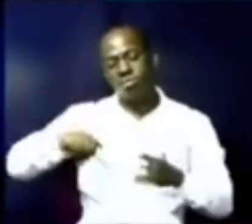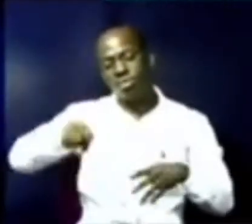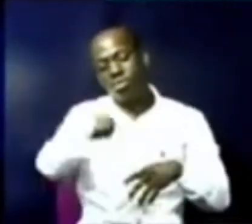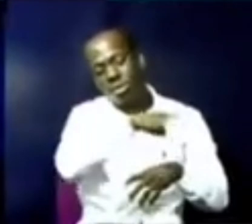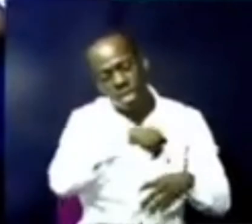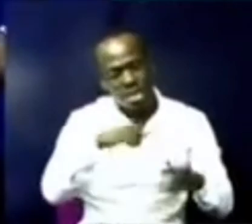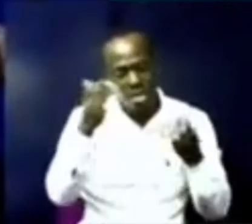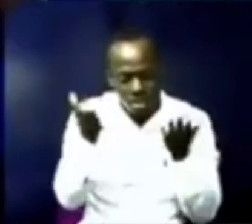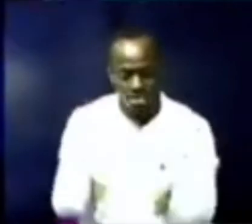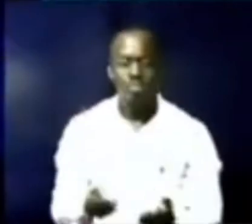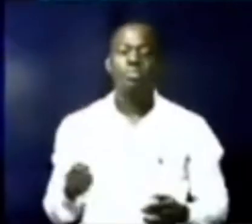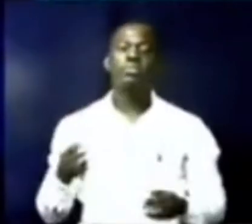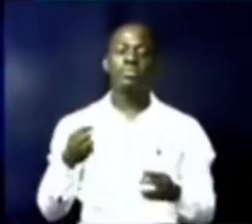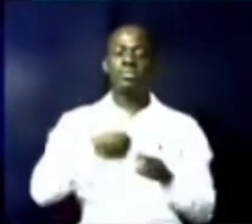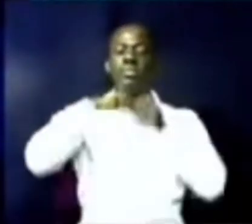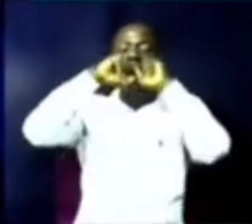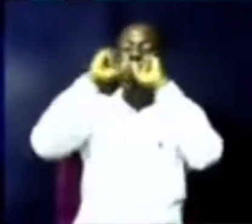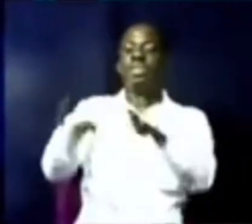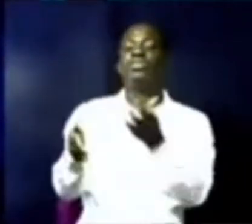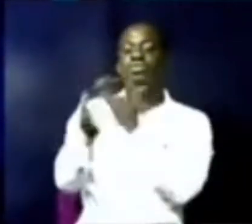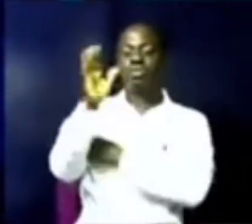great opportunity.